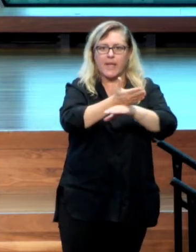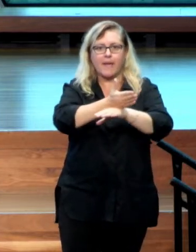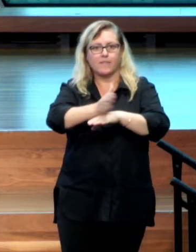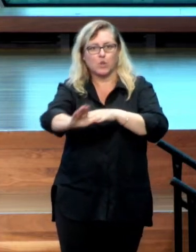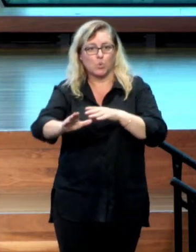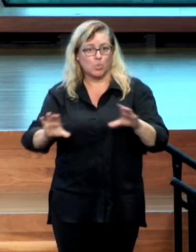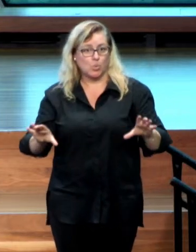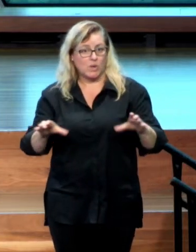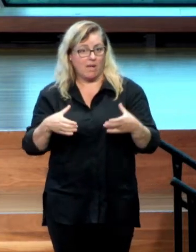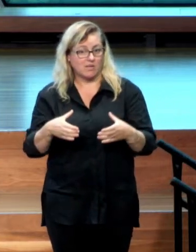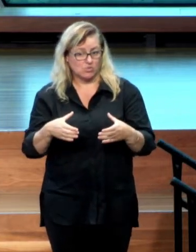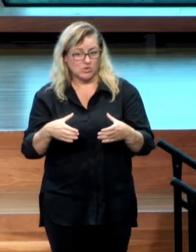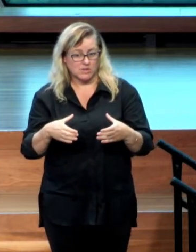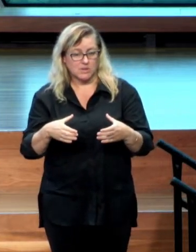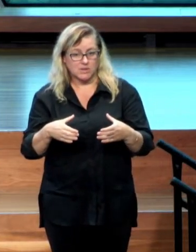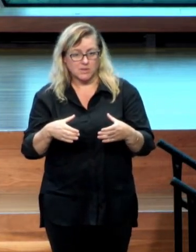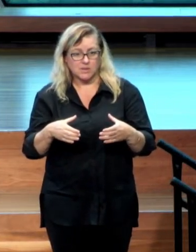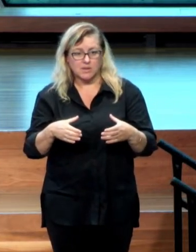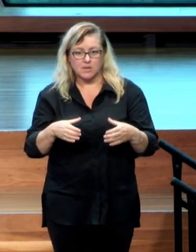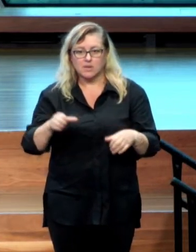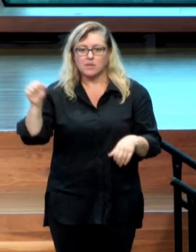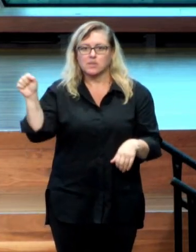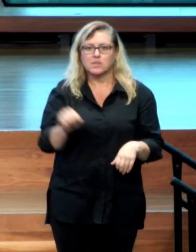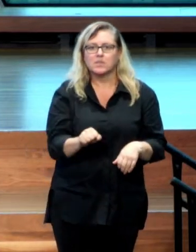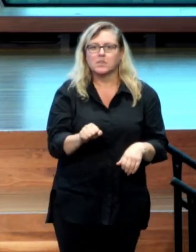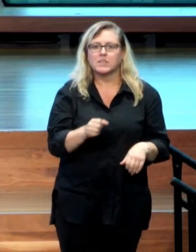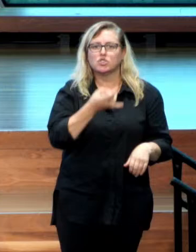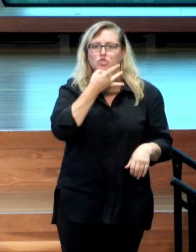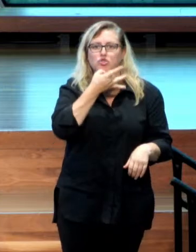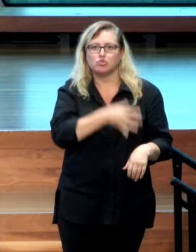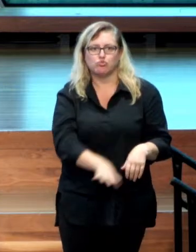category, the reinstated children's category.